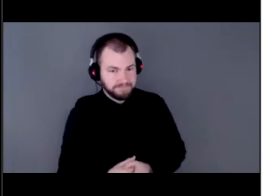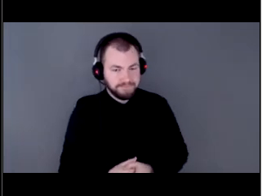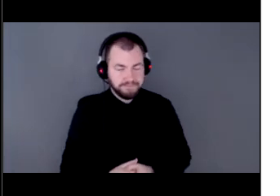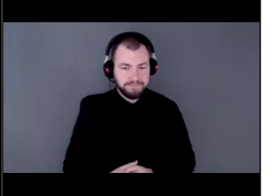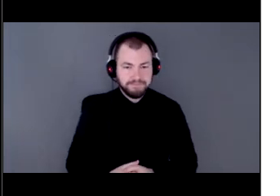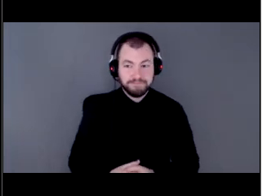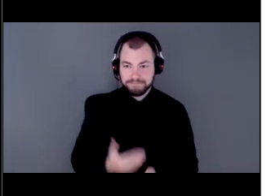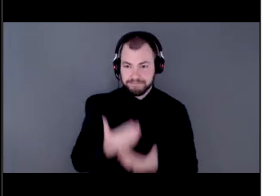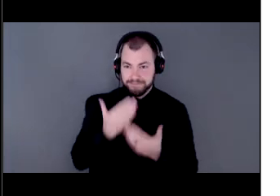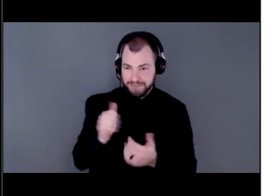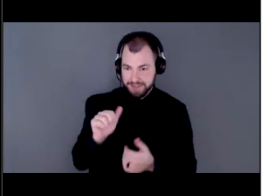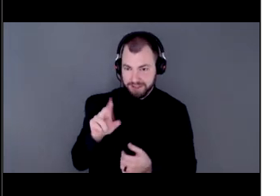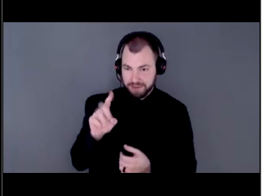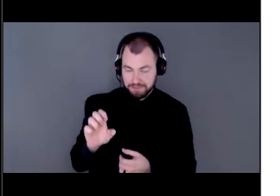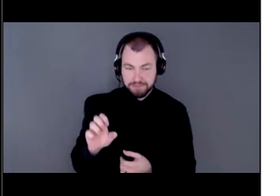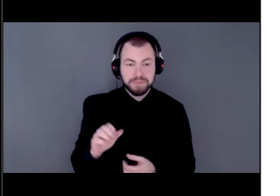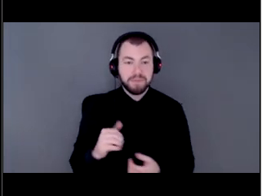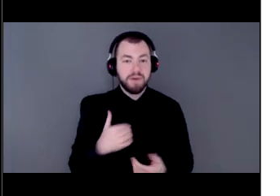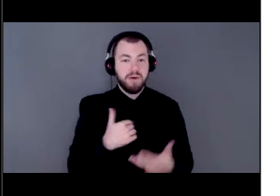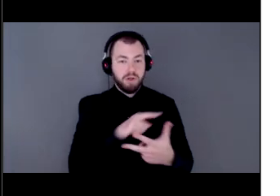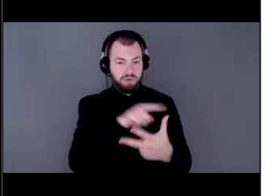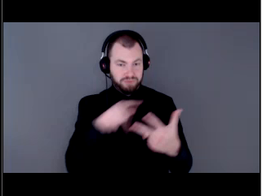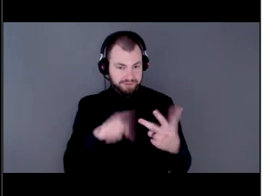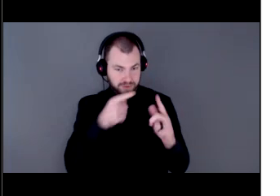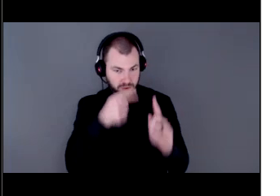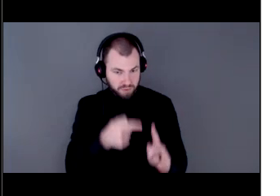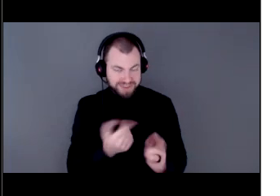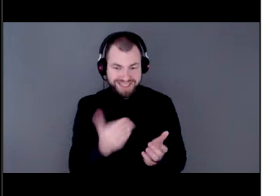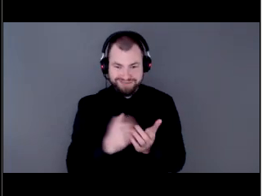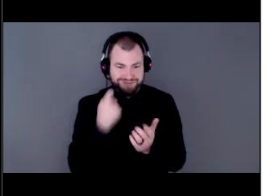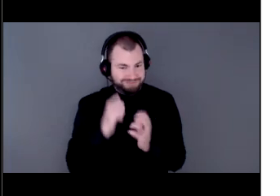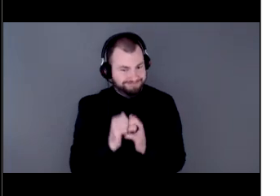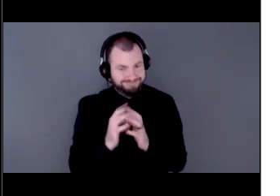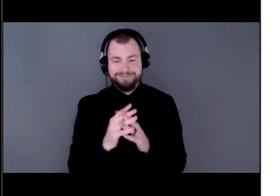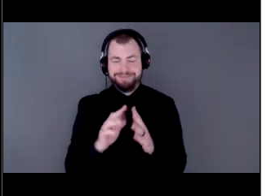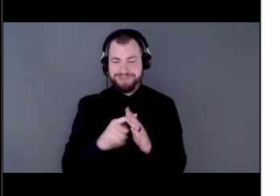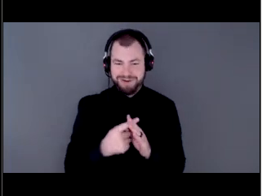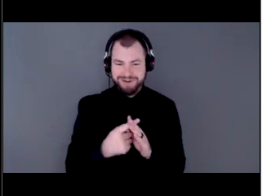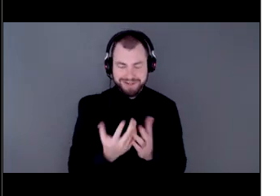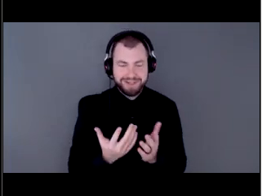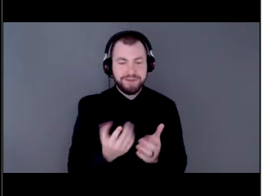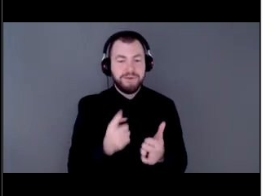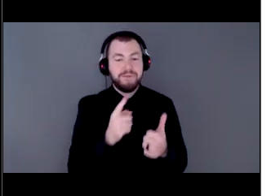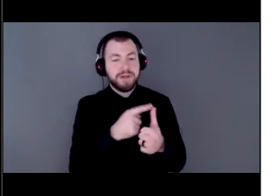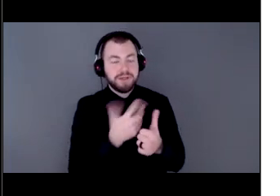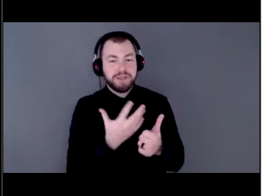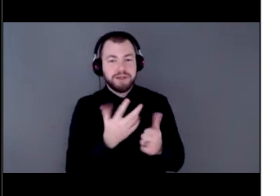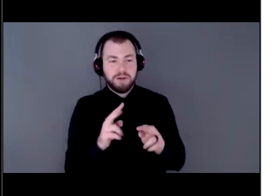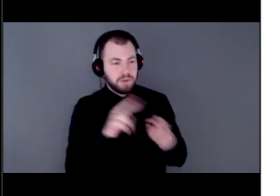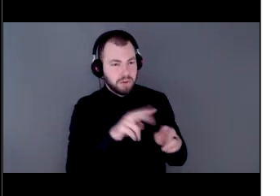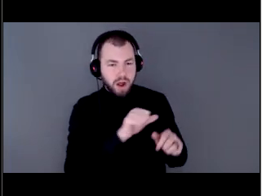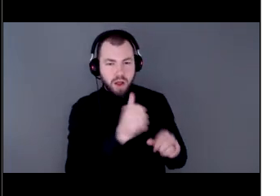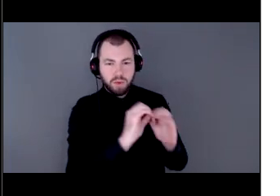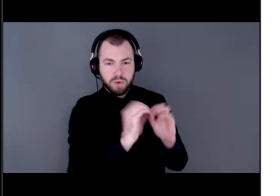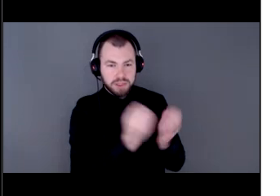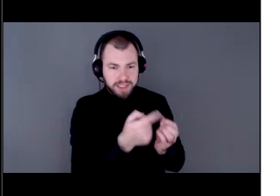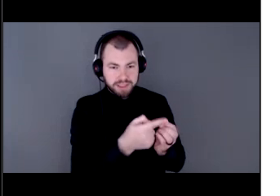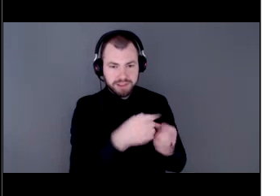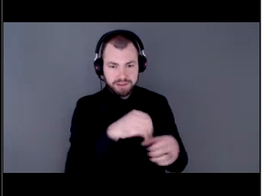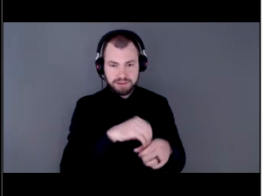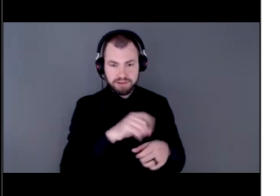Thanks, Aude. We have 3 goals, and again, we just got started. So the first thing is to look to other organizations in the Lake